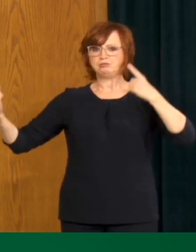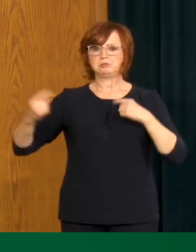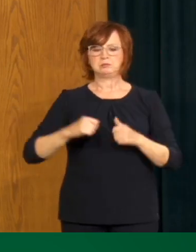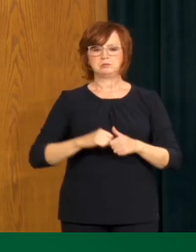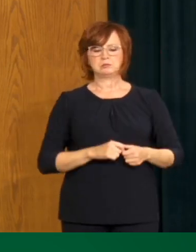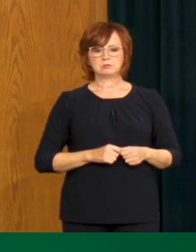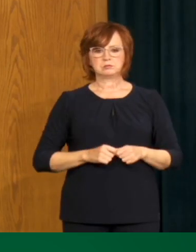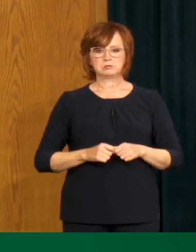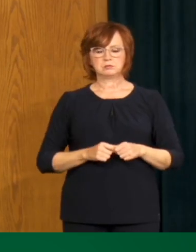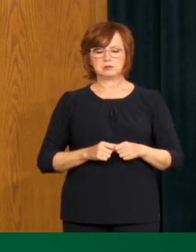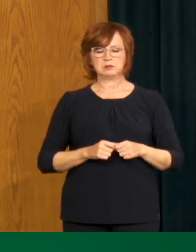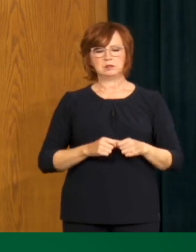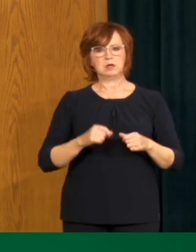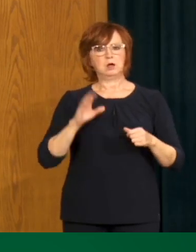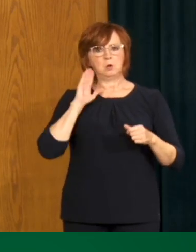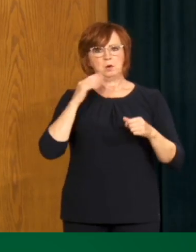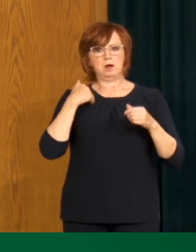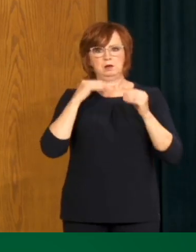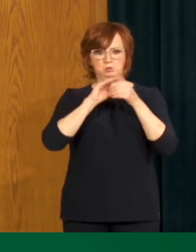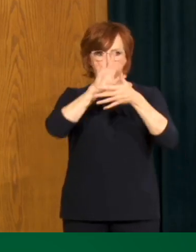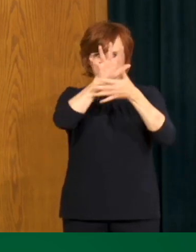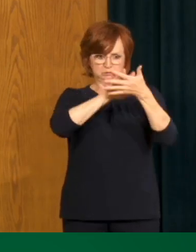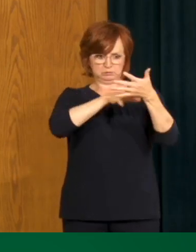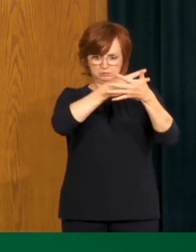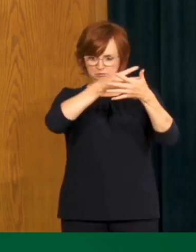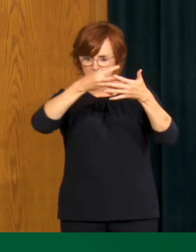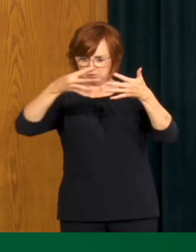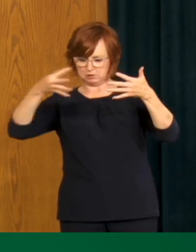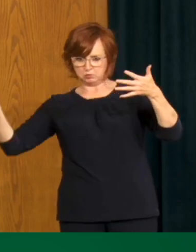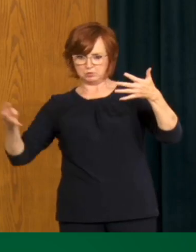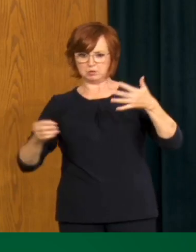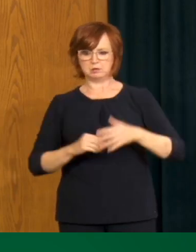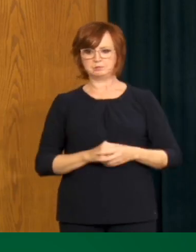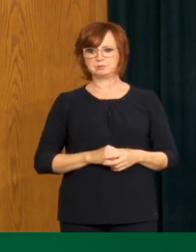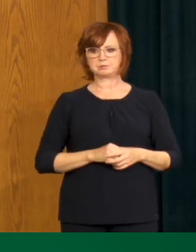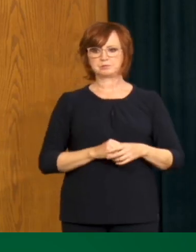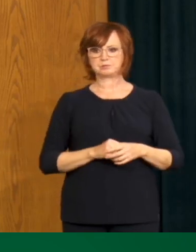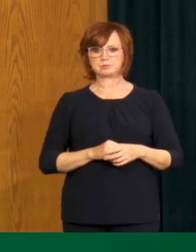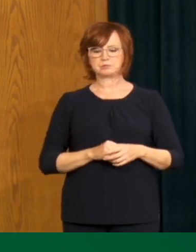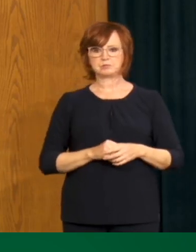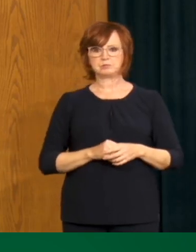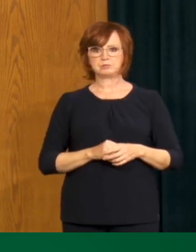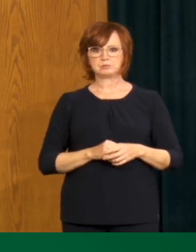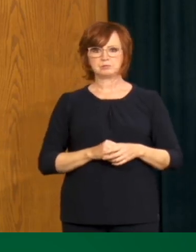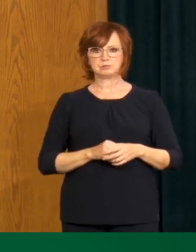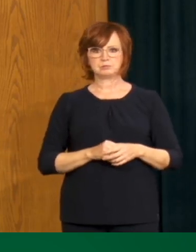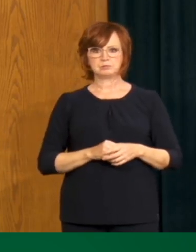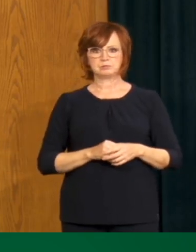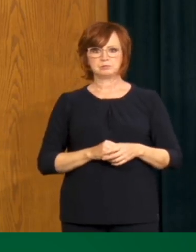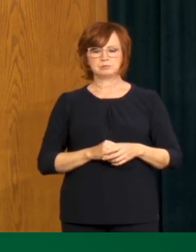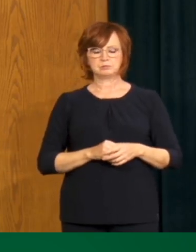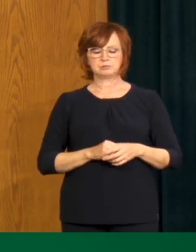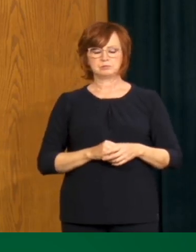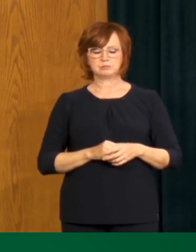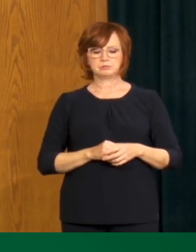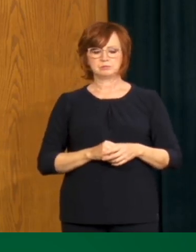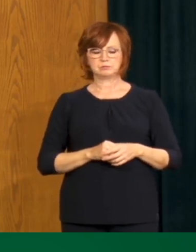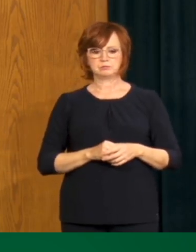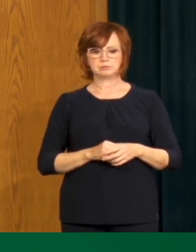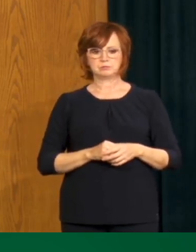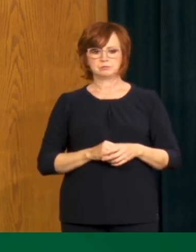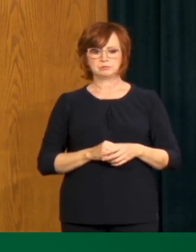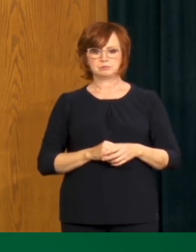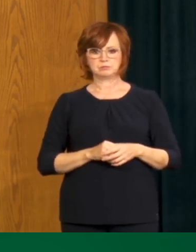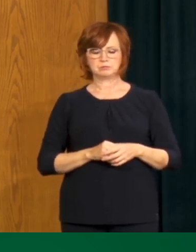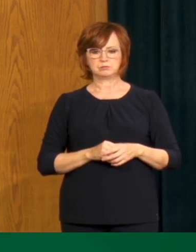next week. But next week, a lot of the activities are outdoor activities. We feel outdoor activities, if guidelines